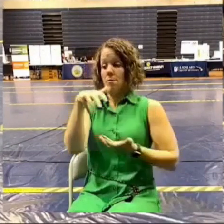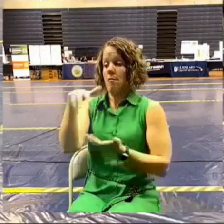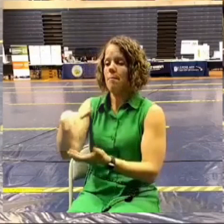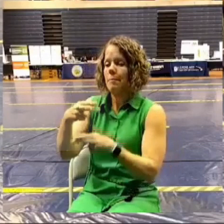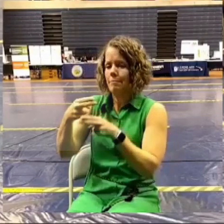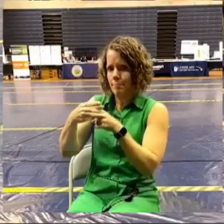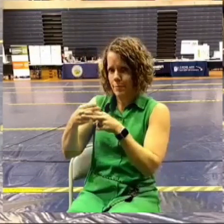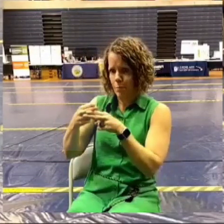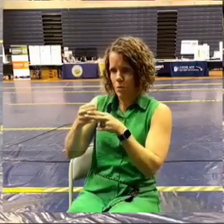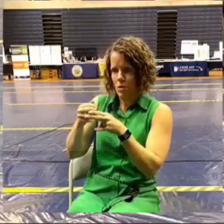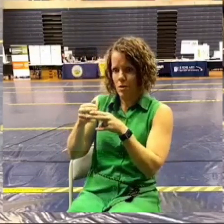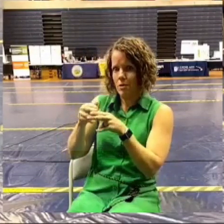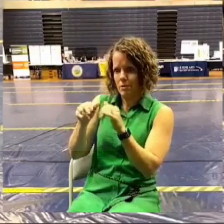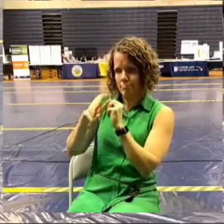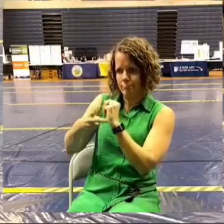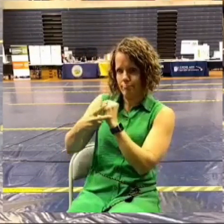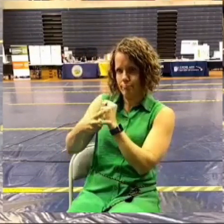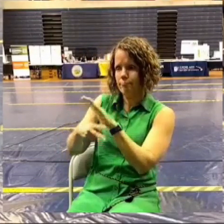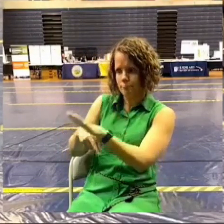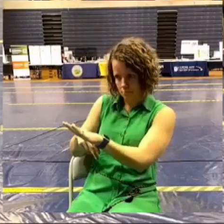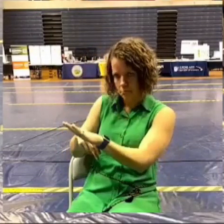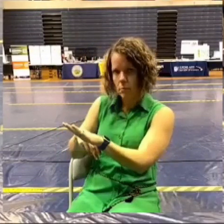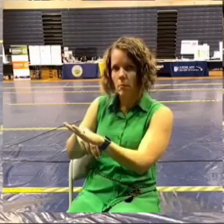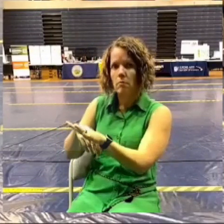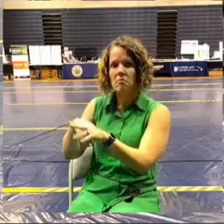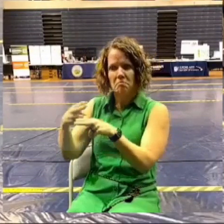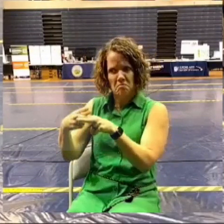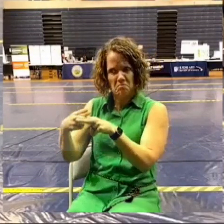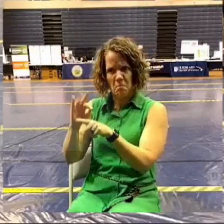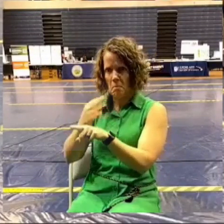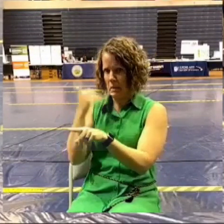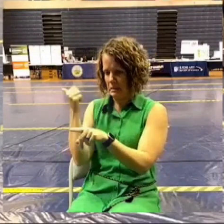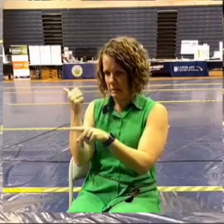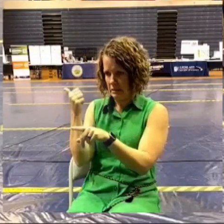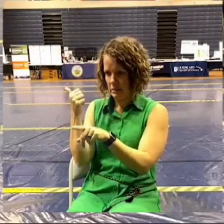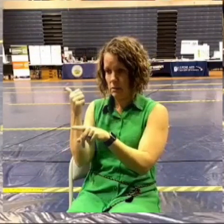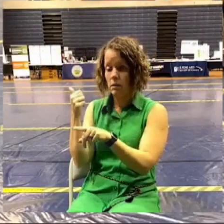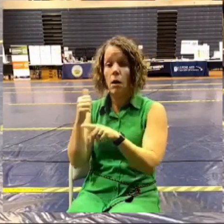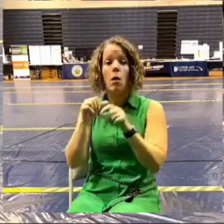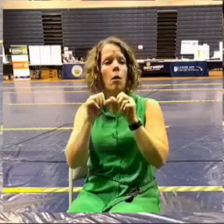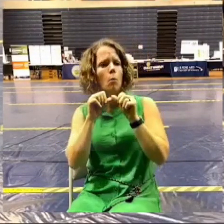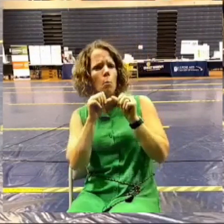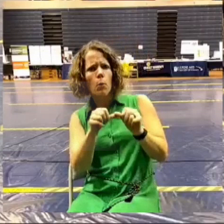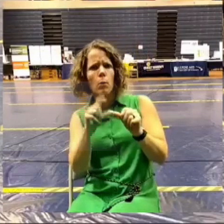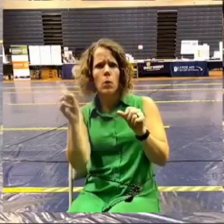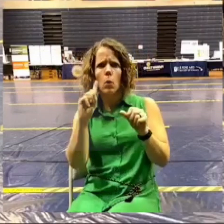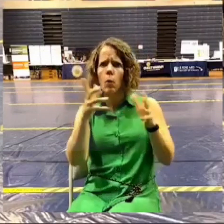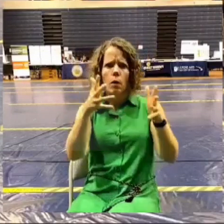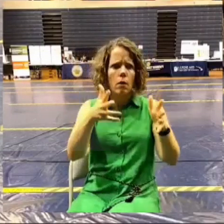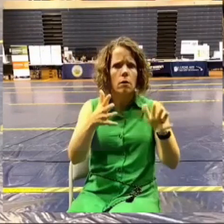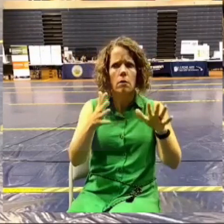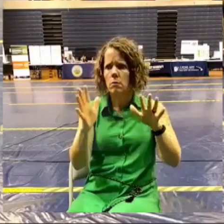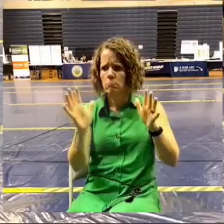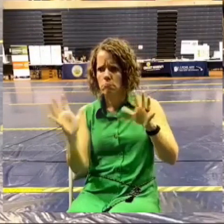for it to go temporarily until the permanent debris storage site is established. So